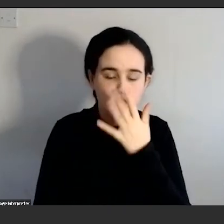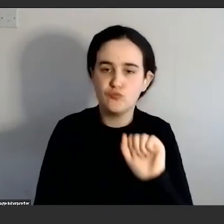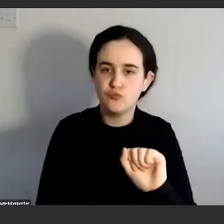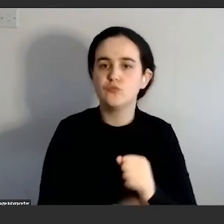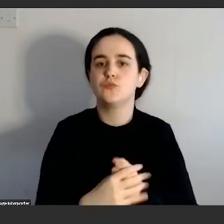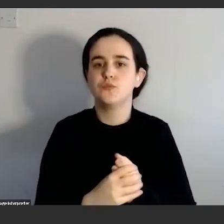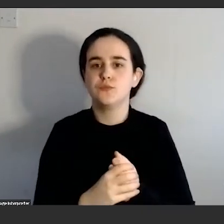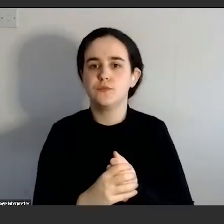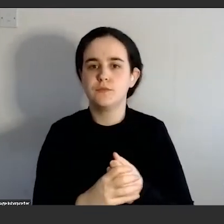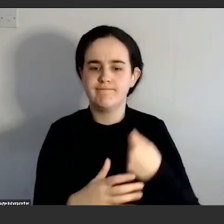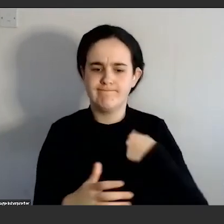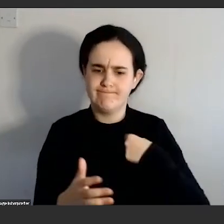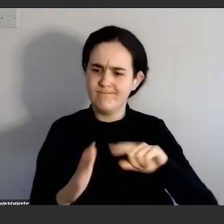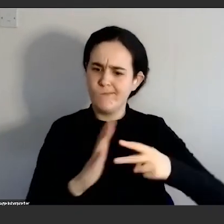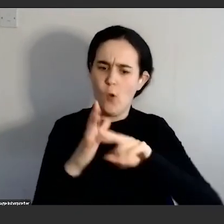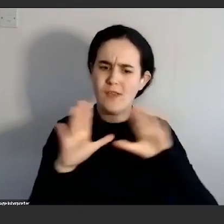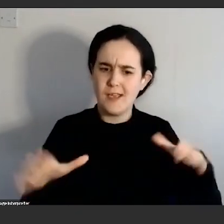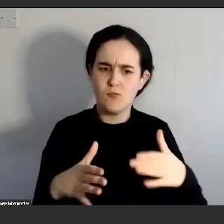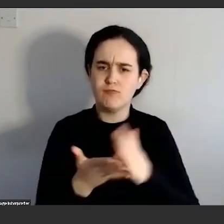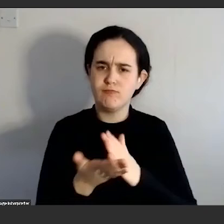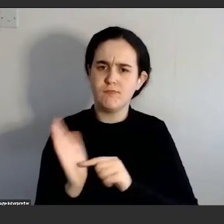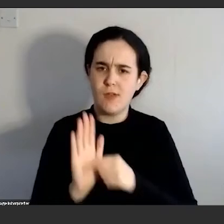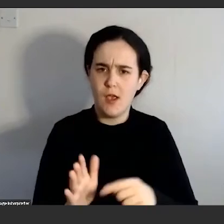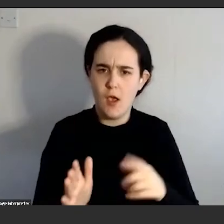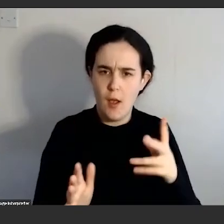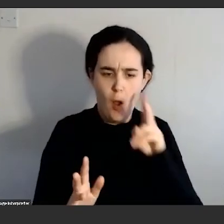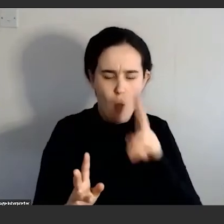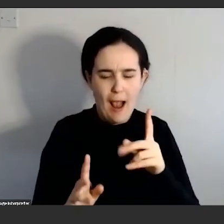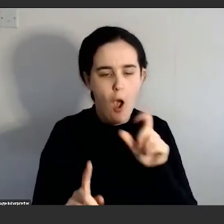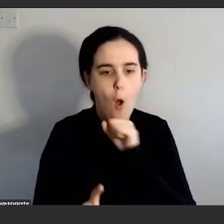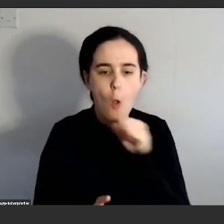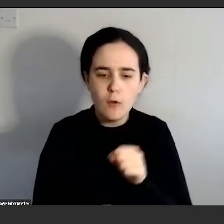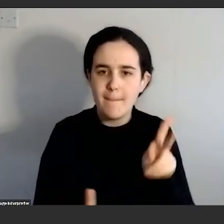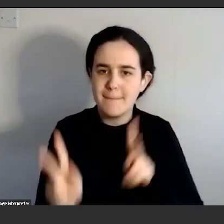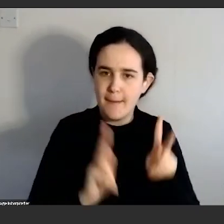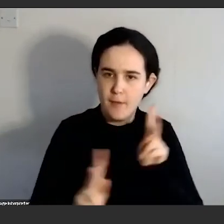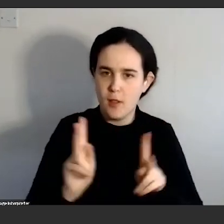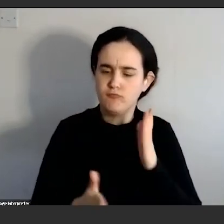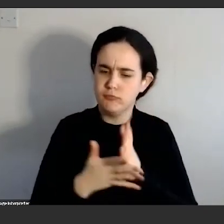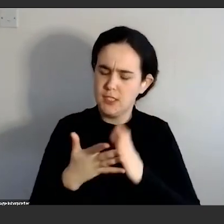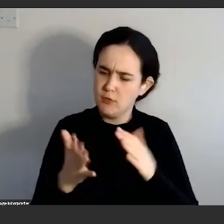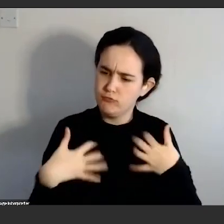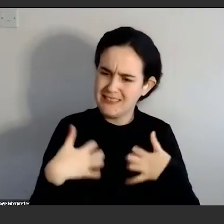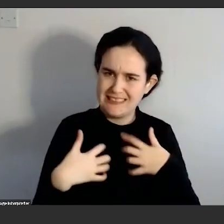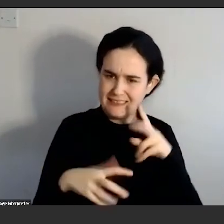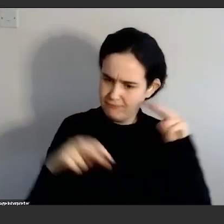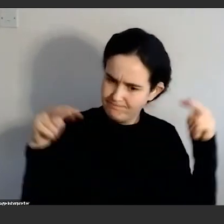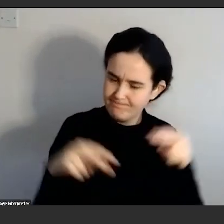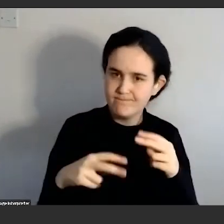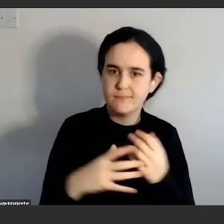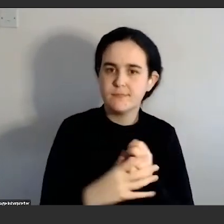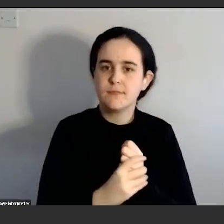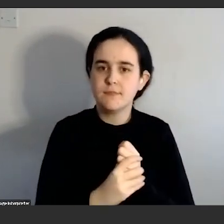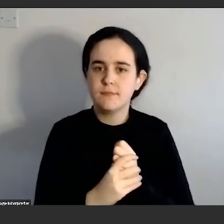million older people. But, you know, I've got this unique nexus because I was one of those young carers for a brother